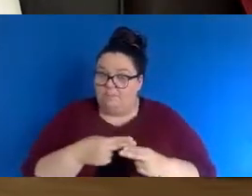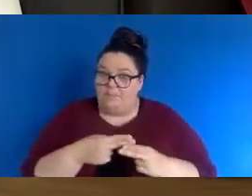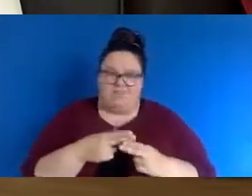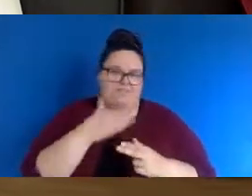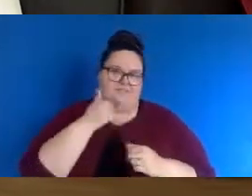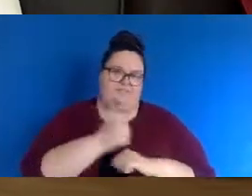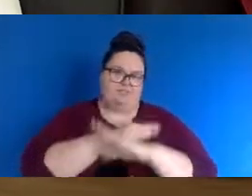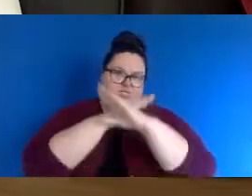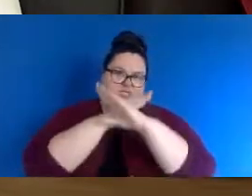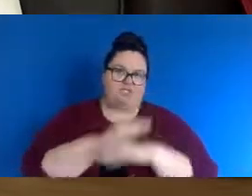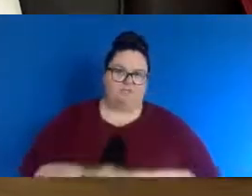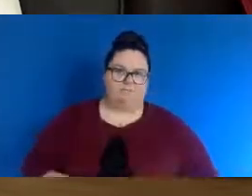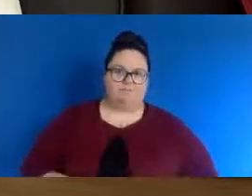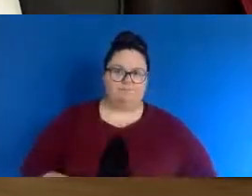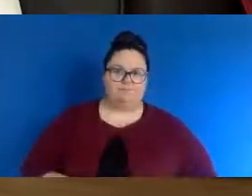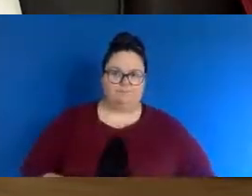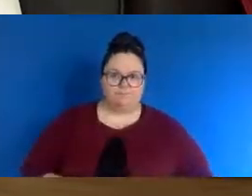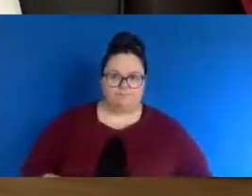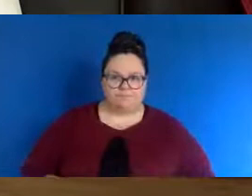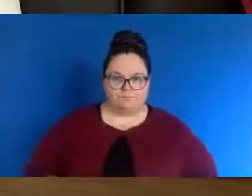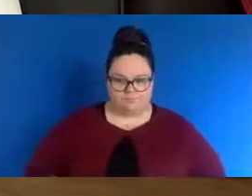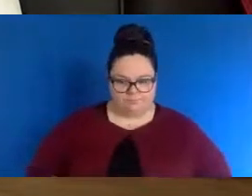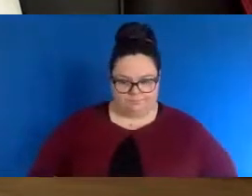right now.